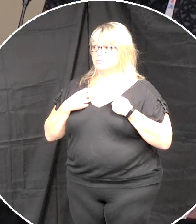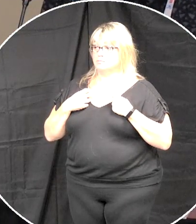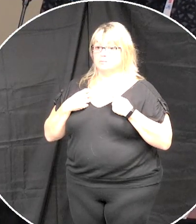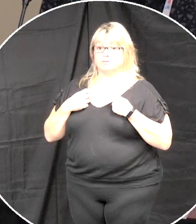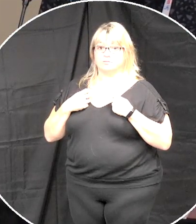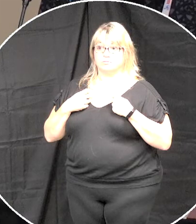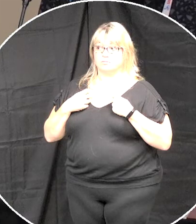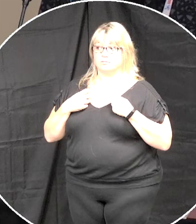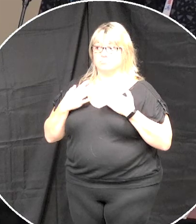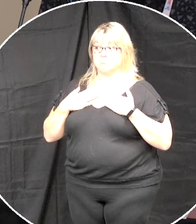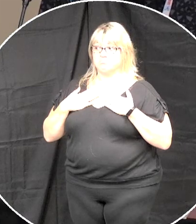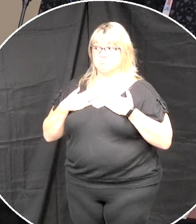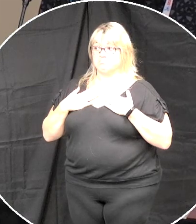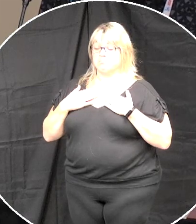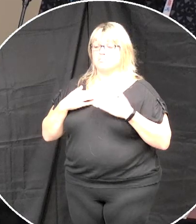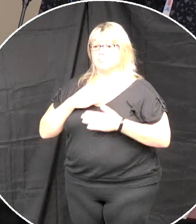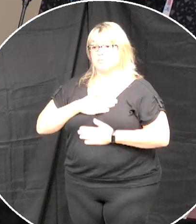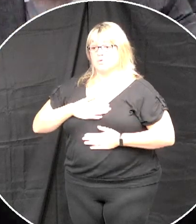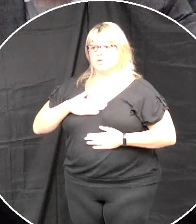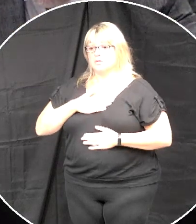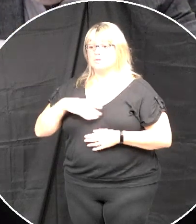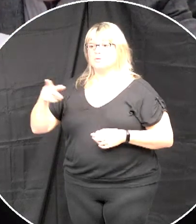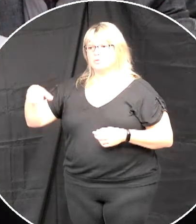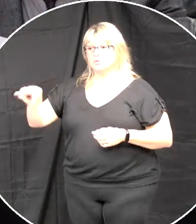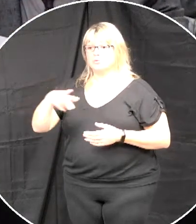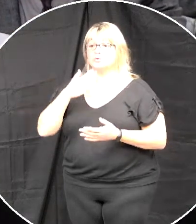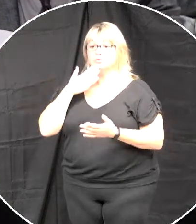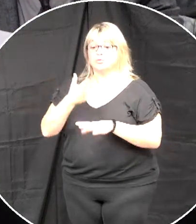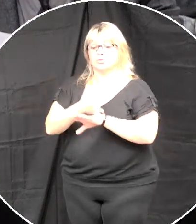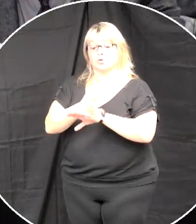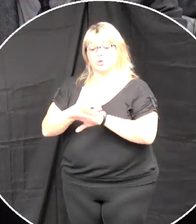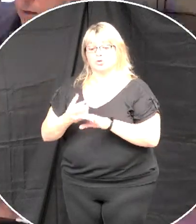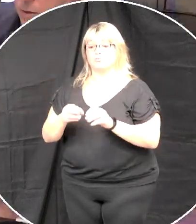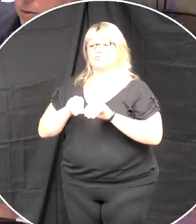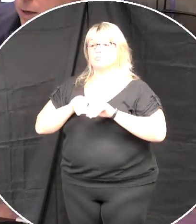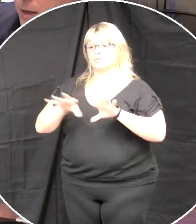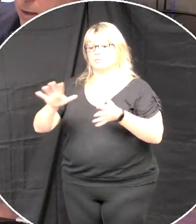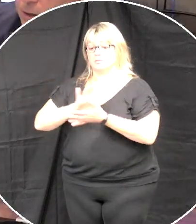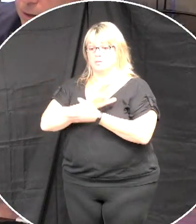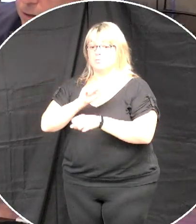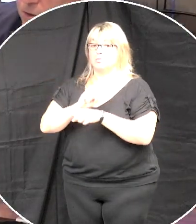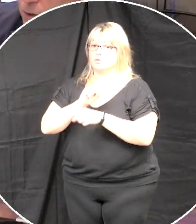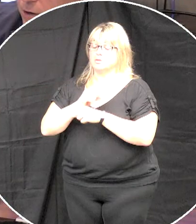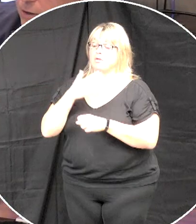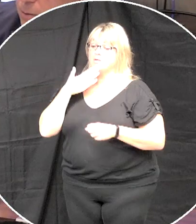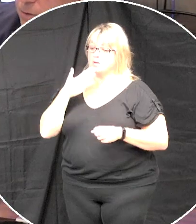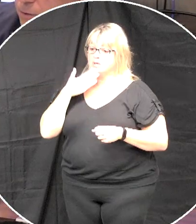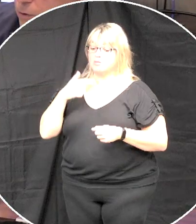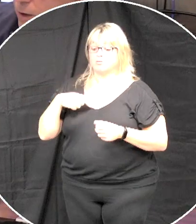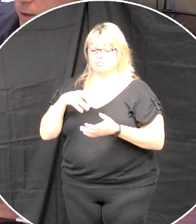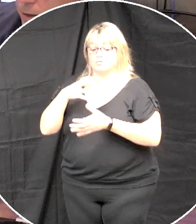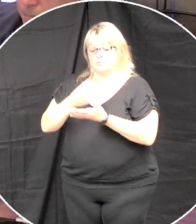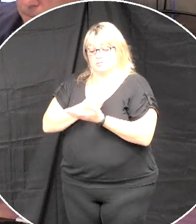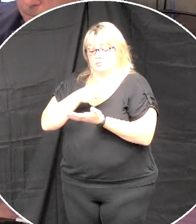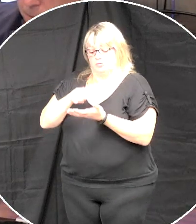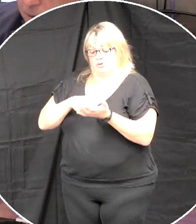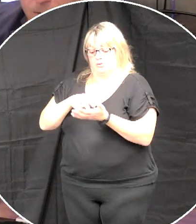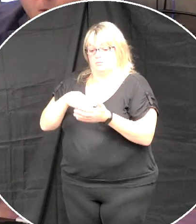Again, I appreciate very much from the district opportunity to have an advanced copy of all of this. Okay, so hearing none, before